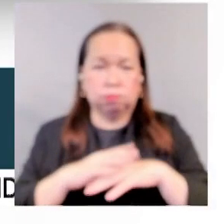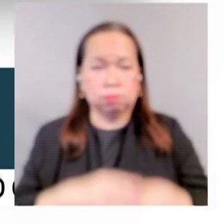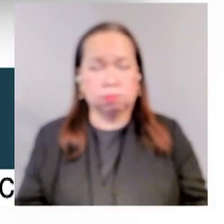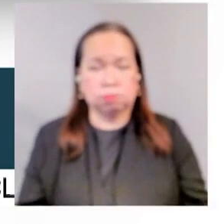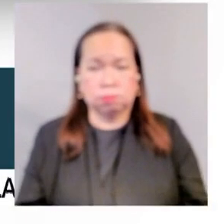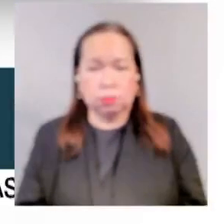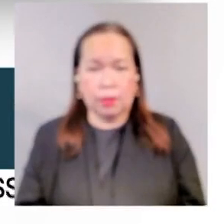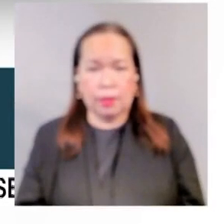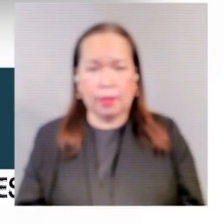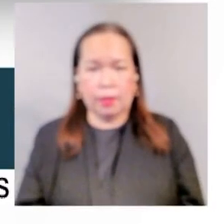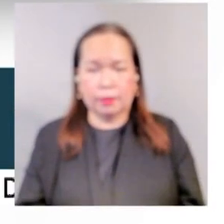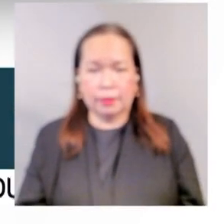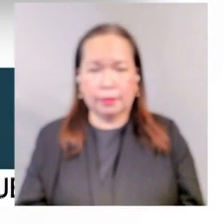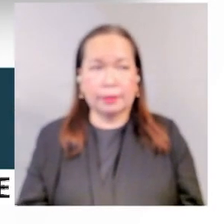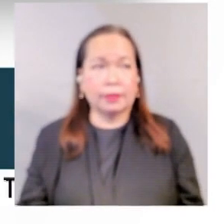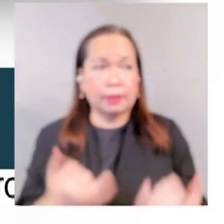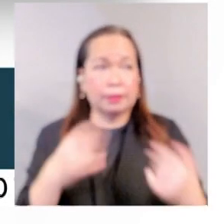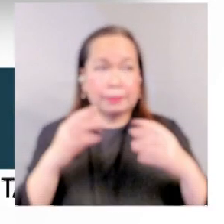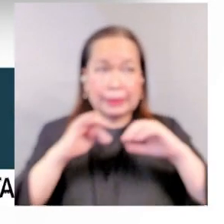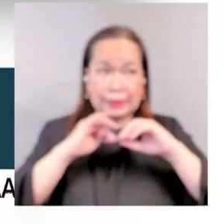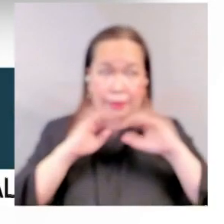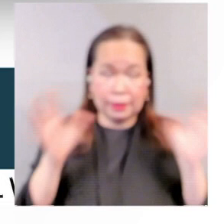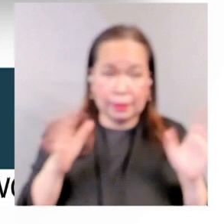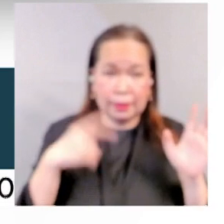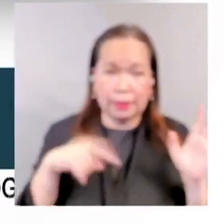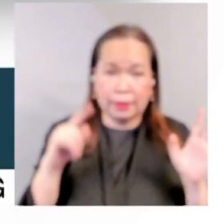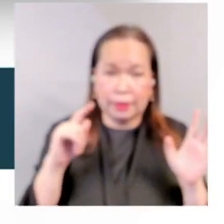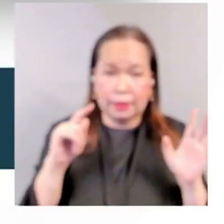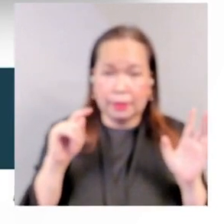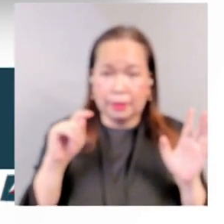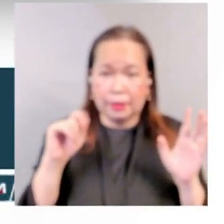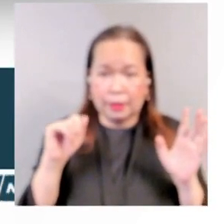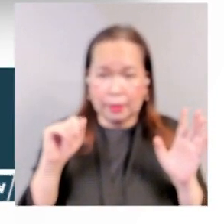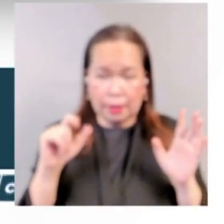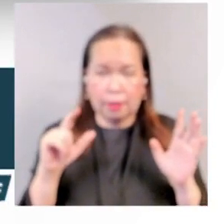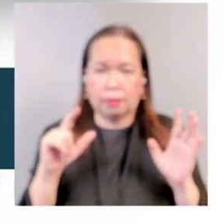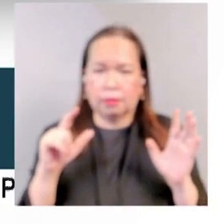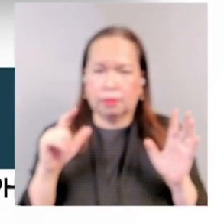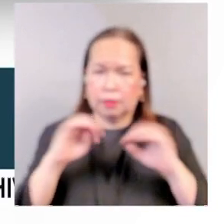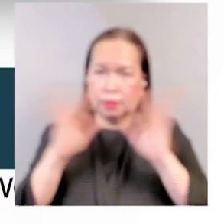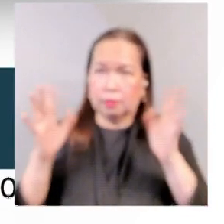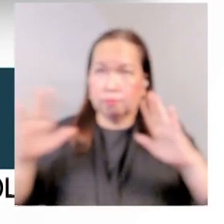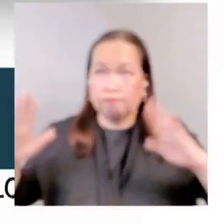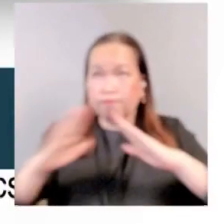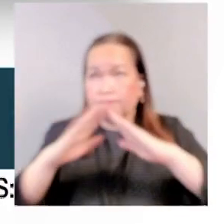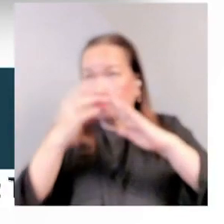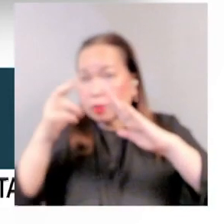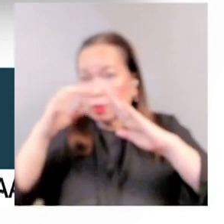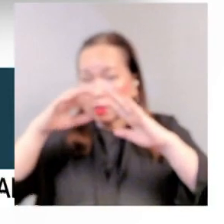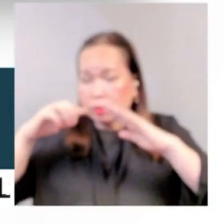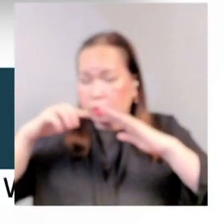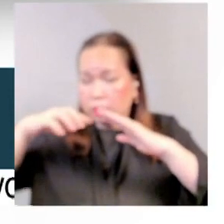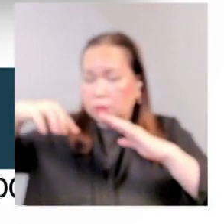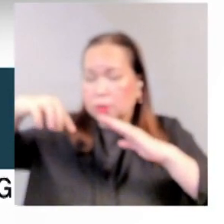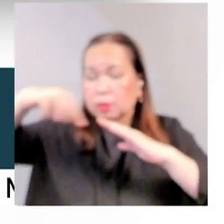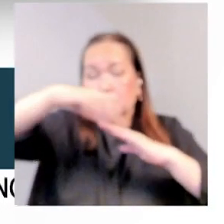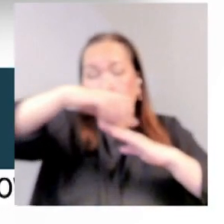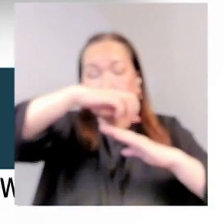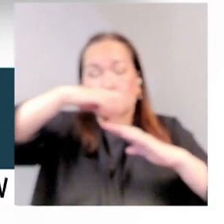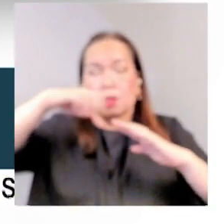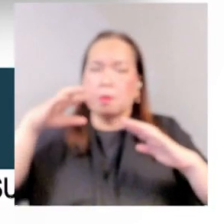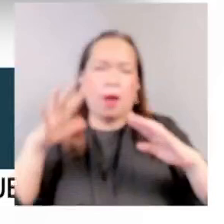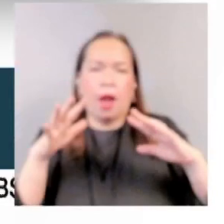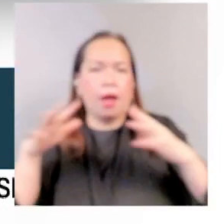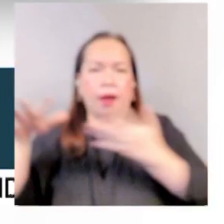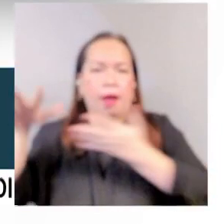Ngayon po, very clear na po yung Taal Volcano. Okay. Very visible na po yung main crater and wala po tayong nakikitang bug na namumuo. While in